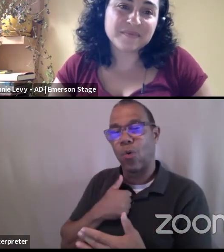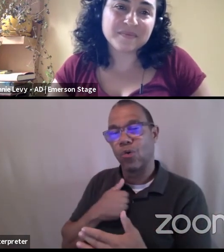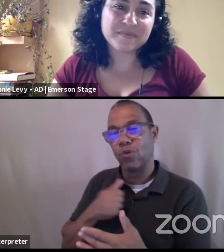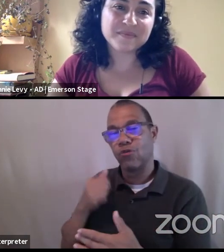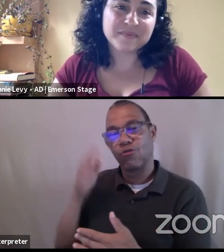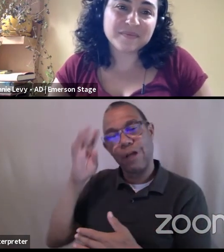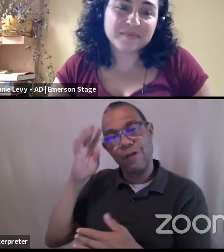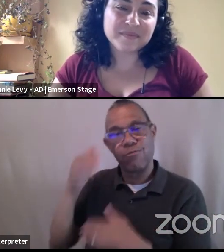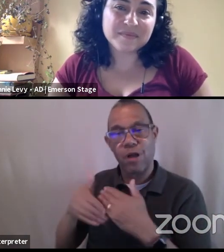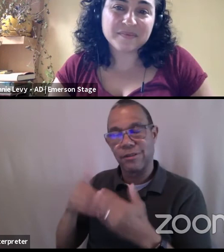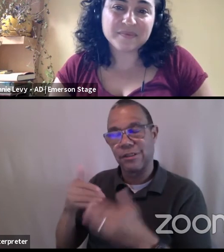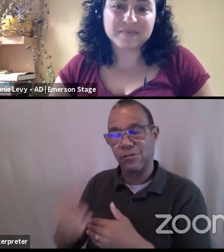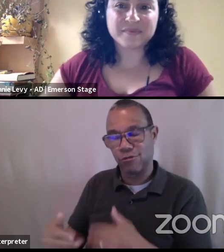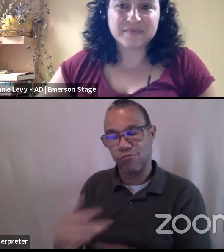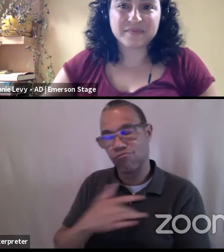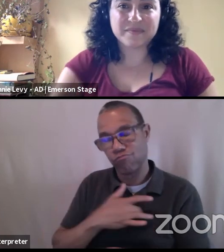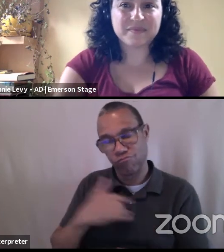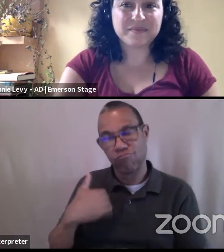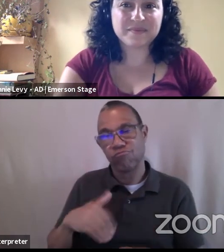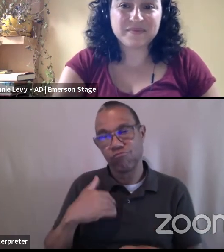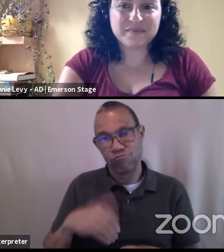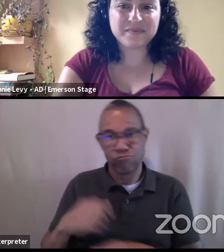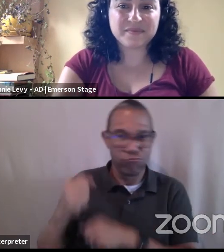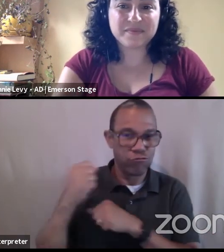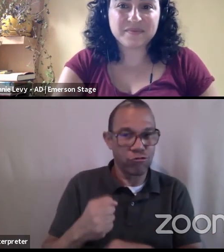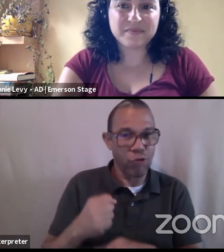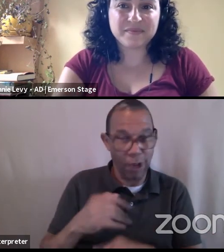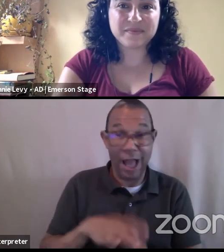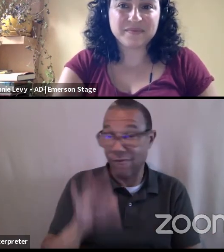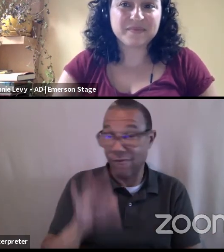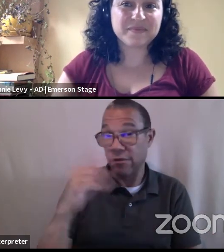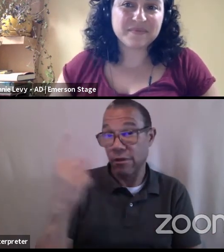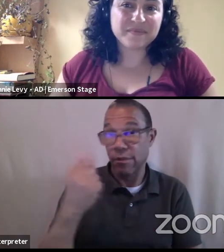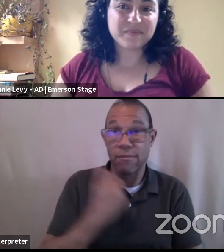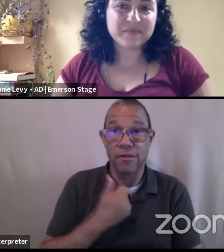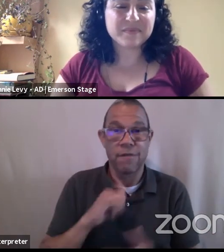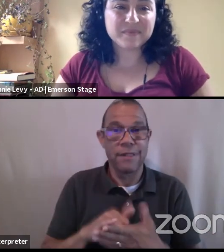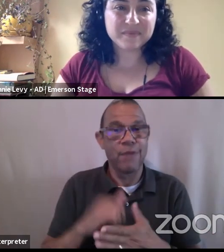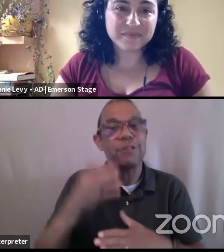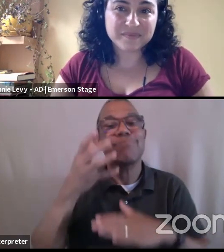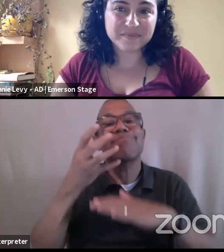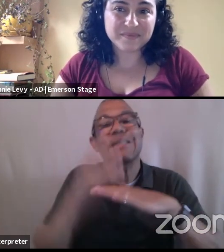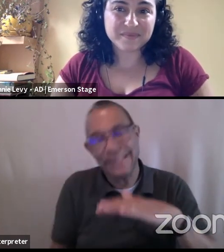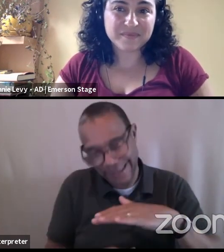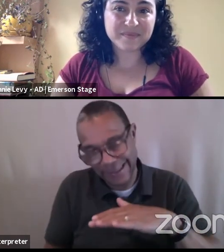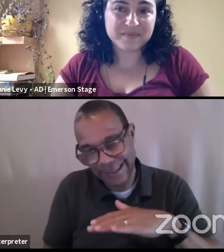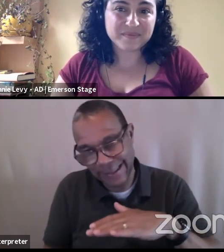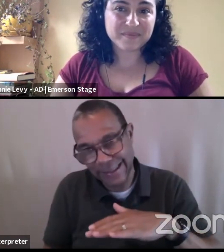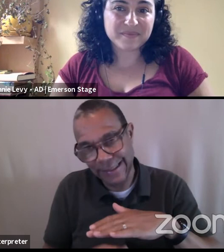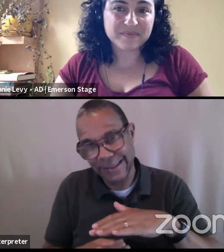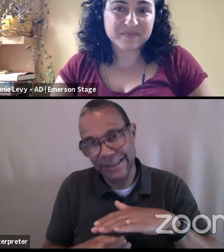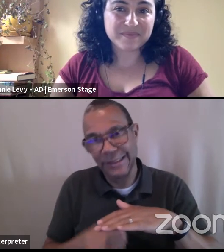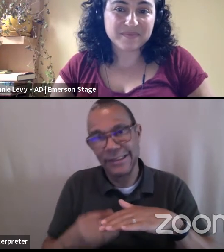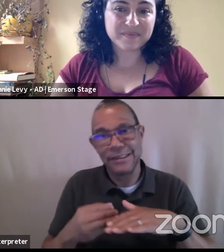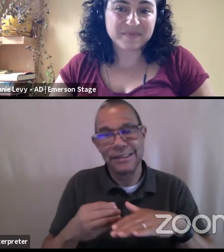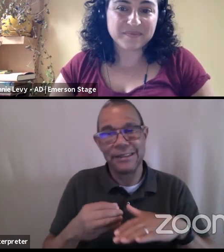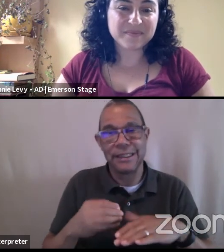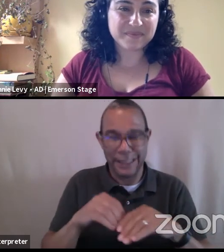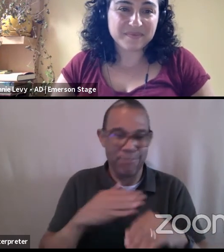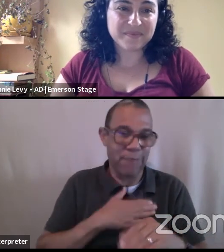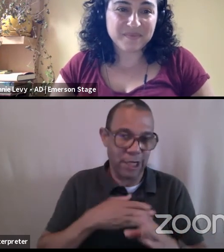something that uh um has been missing for a period of time in my